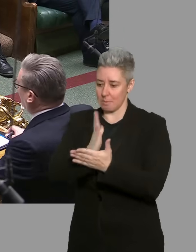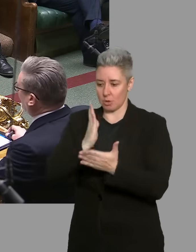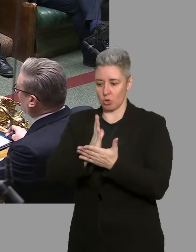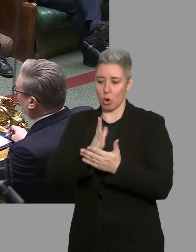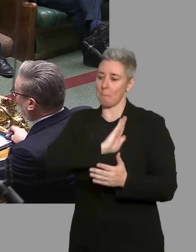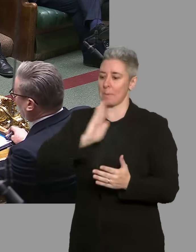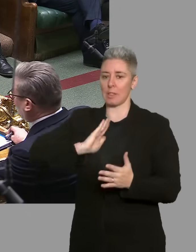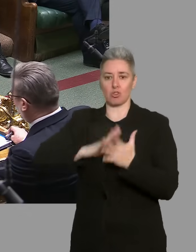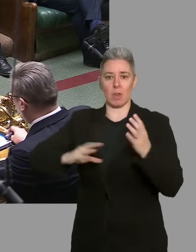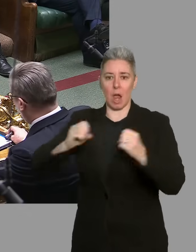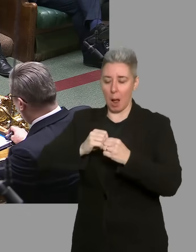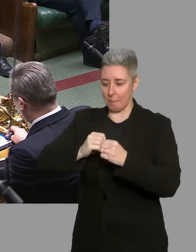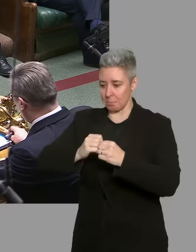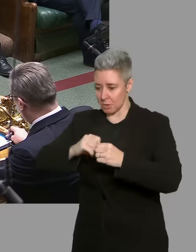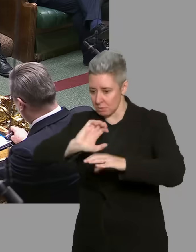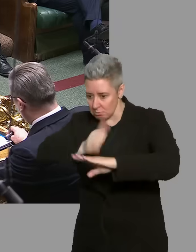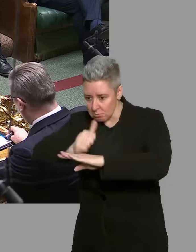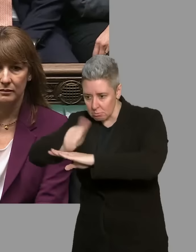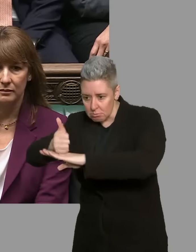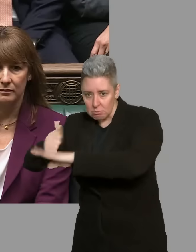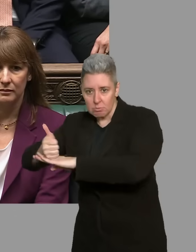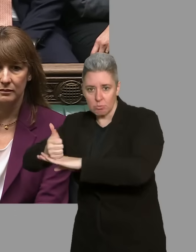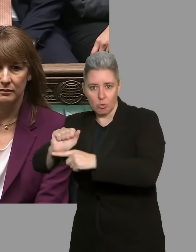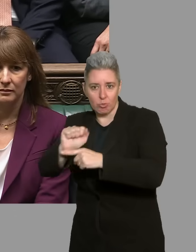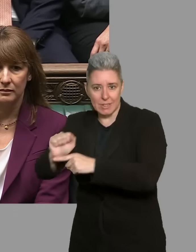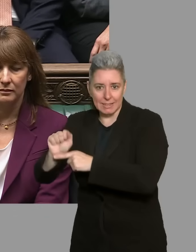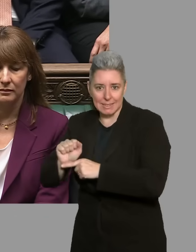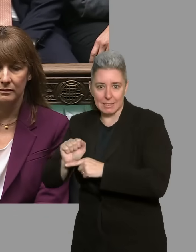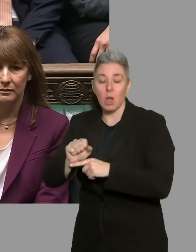be a statement to the House at the earliest opportunity.